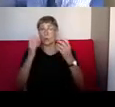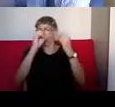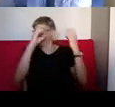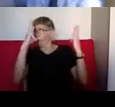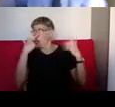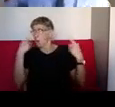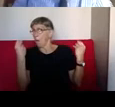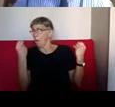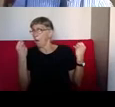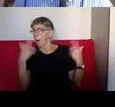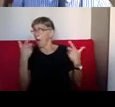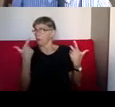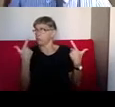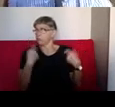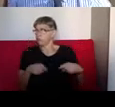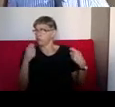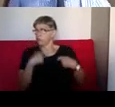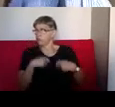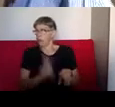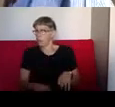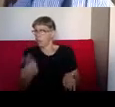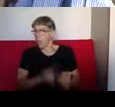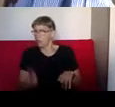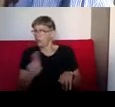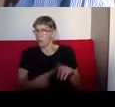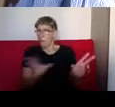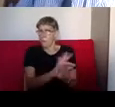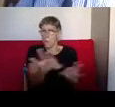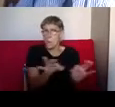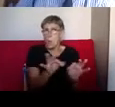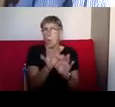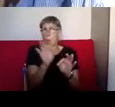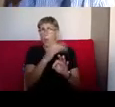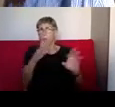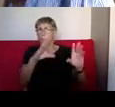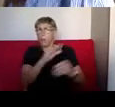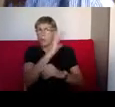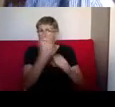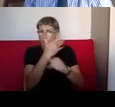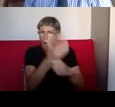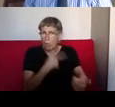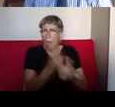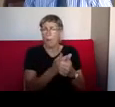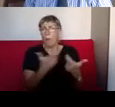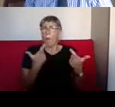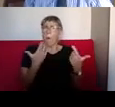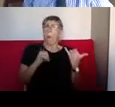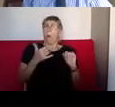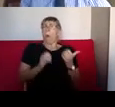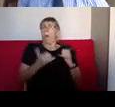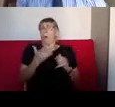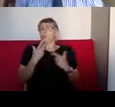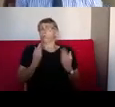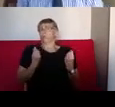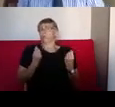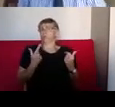underlining something that I don't want to be negative, but I want to remind again, because it has been